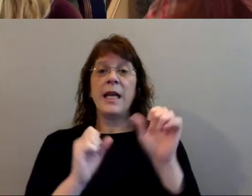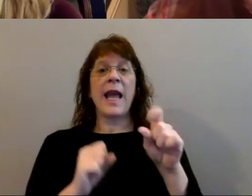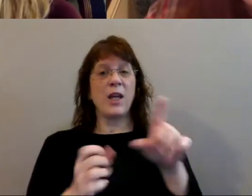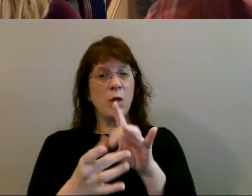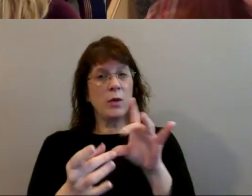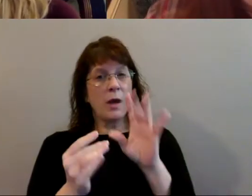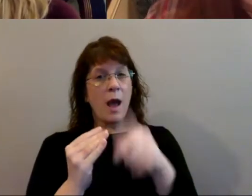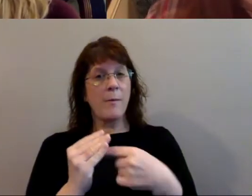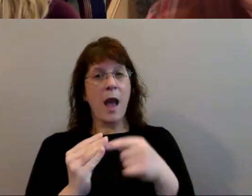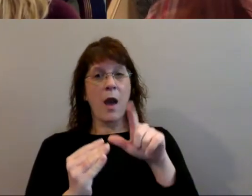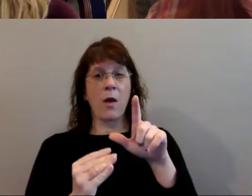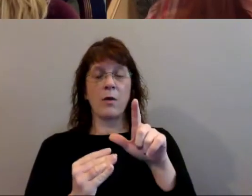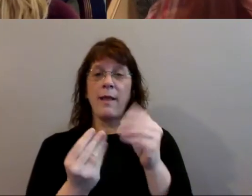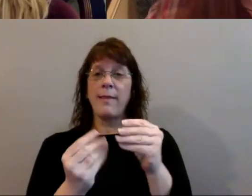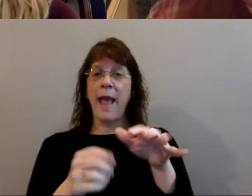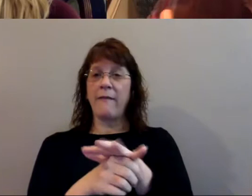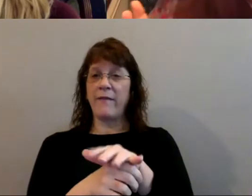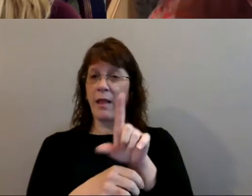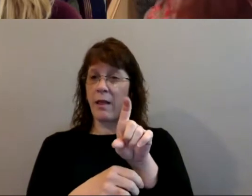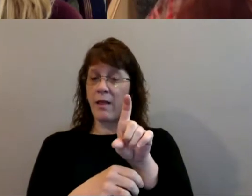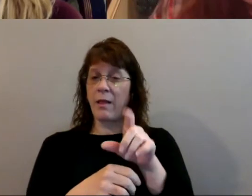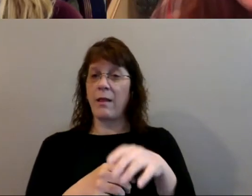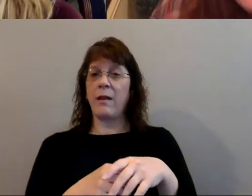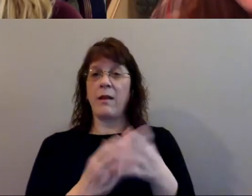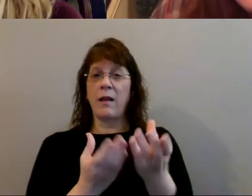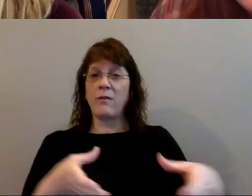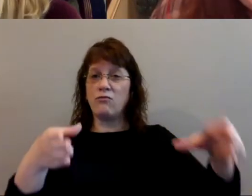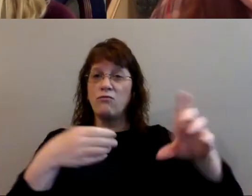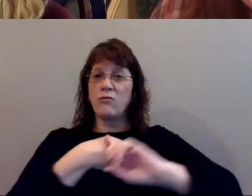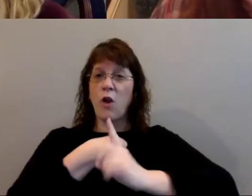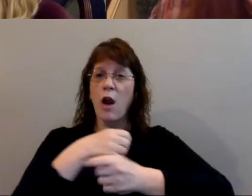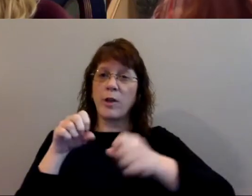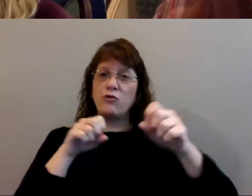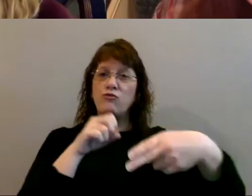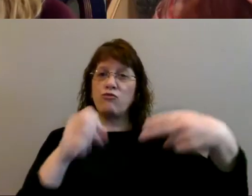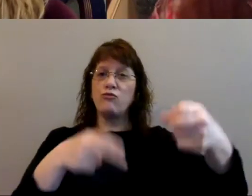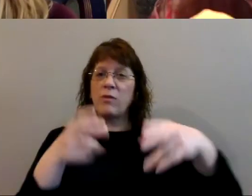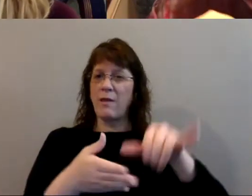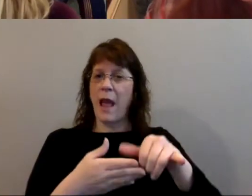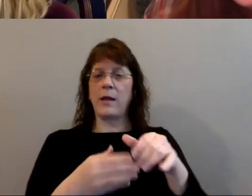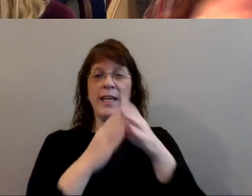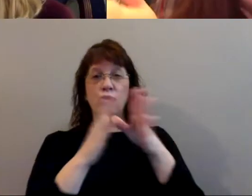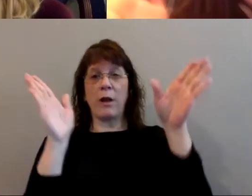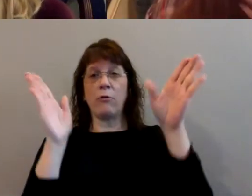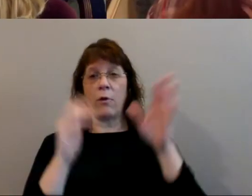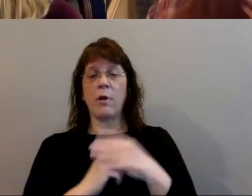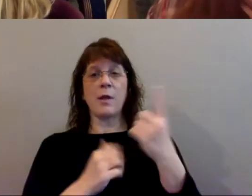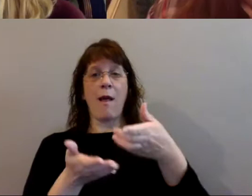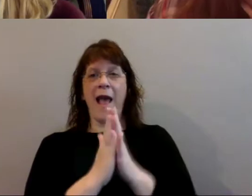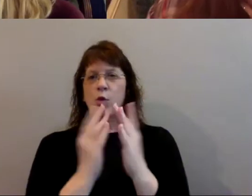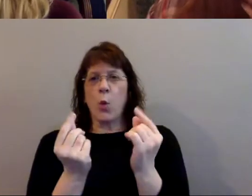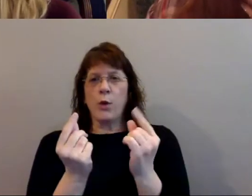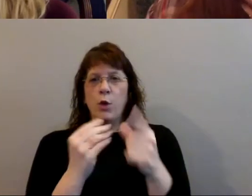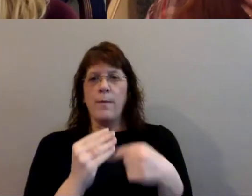about landfills and in general? In general, Well, someone asked, what can we do about